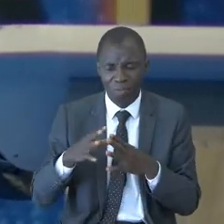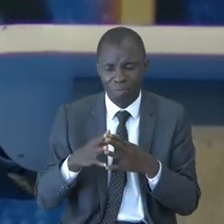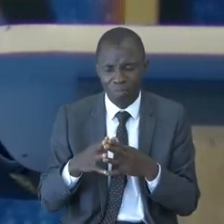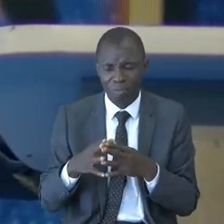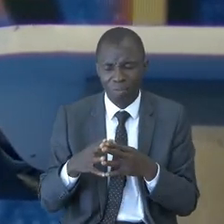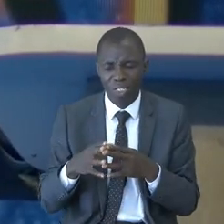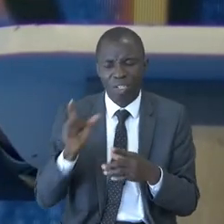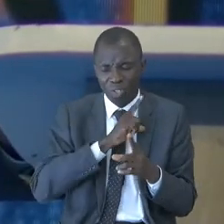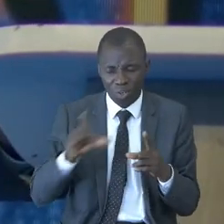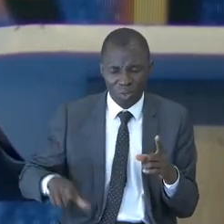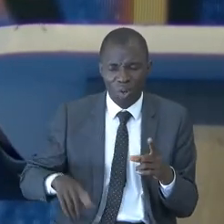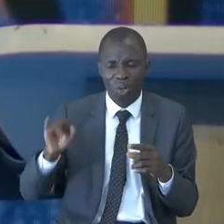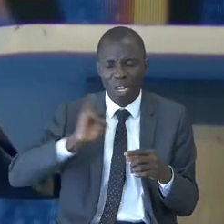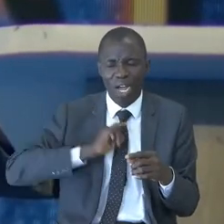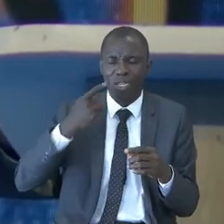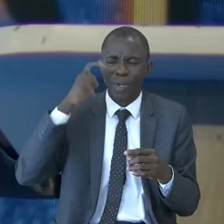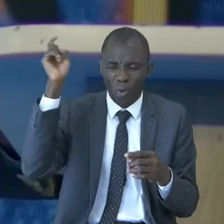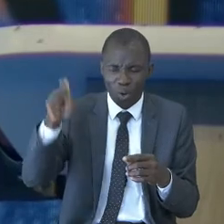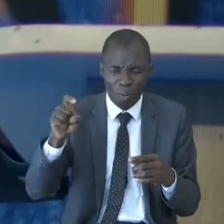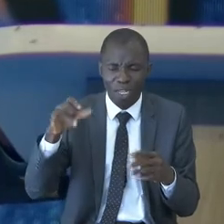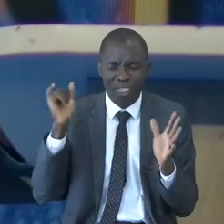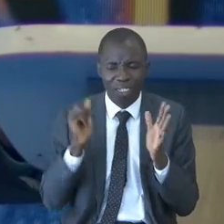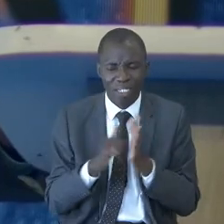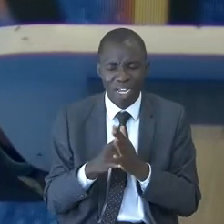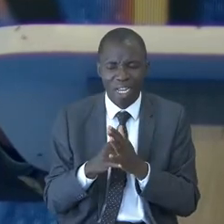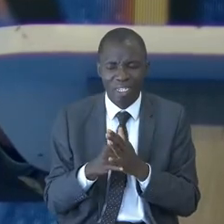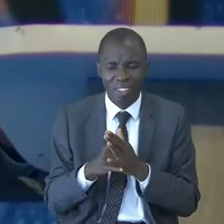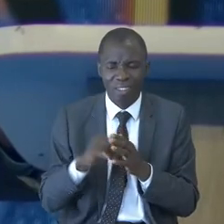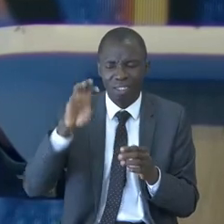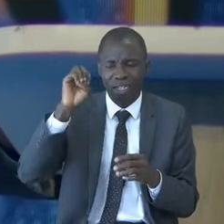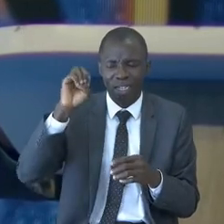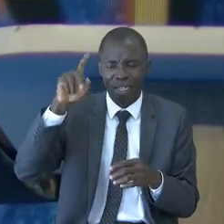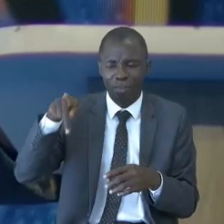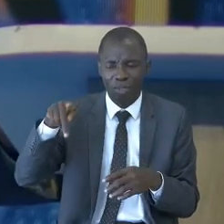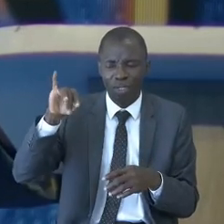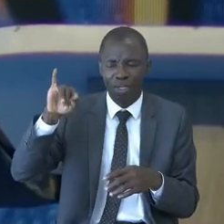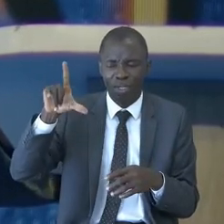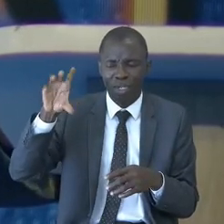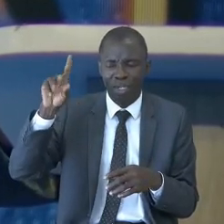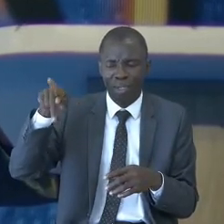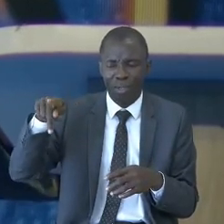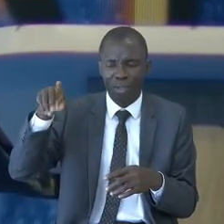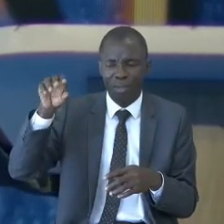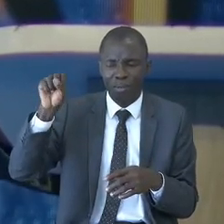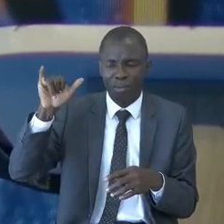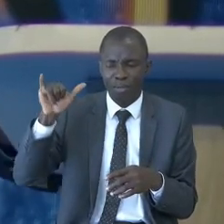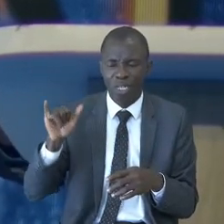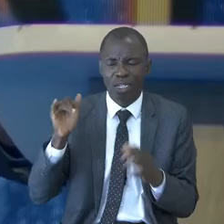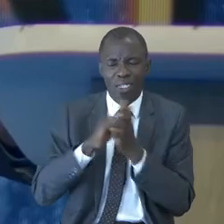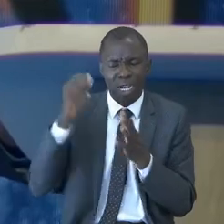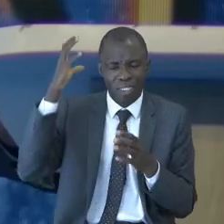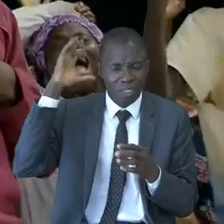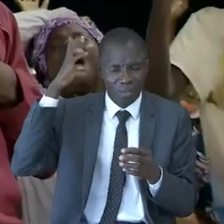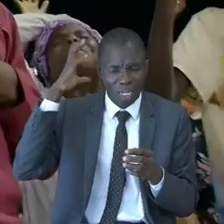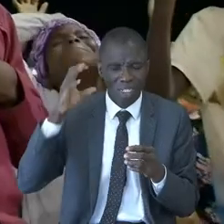Lord, I command that epilepsy and that madness will vanish away